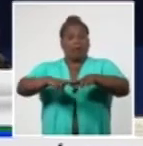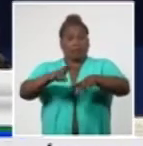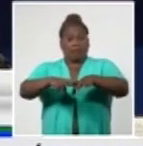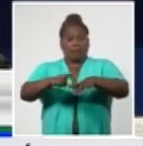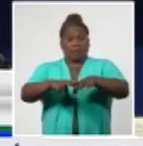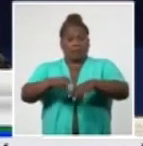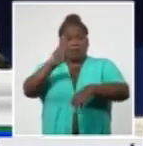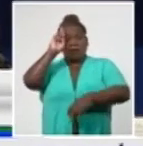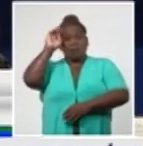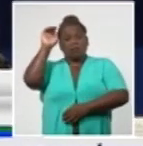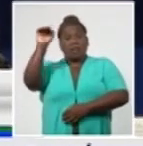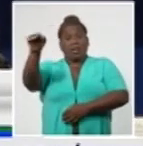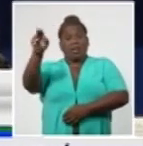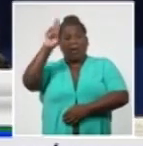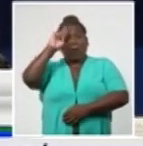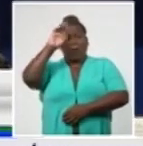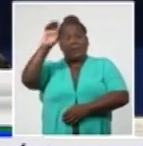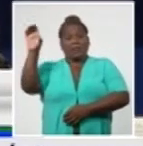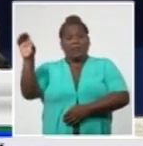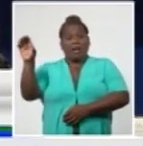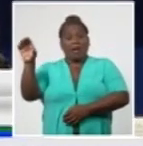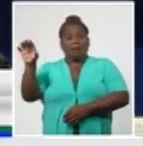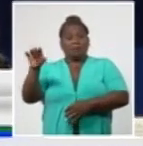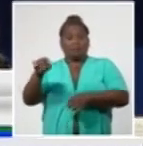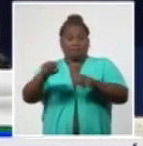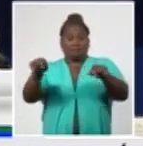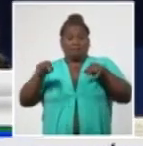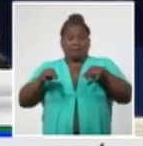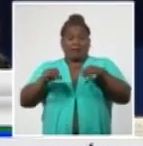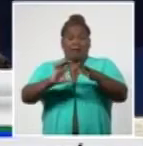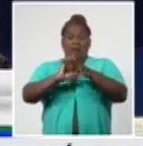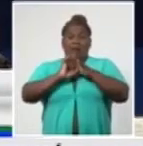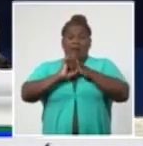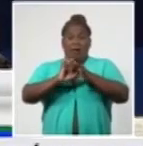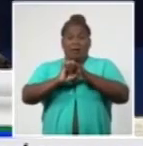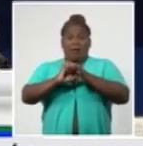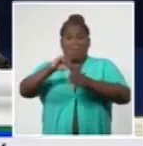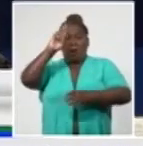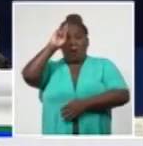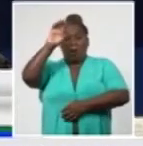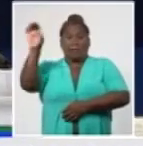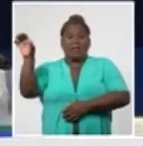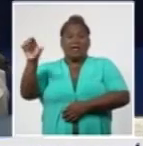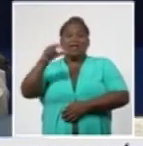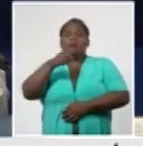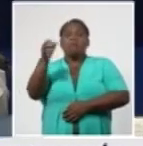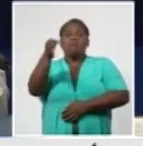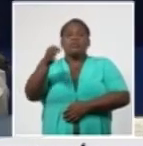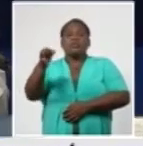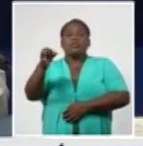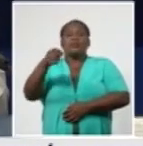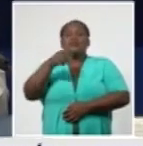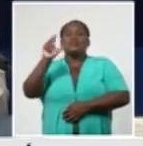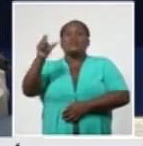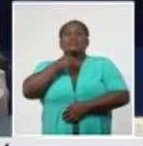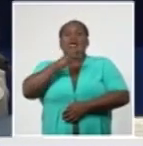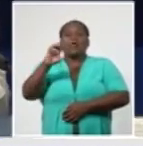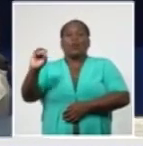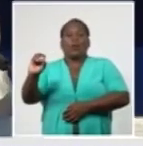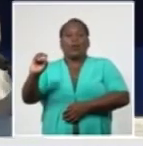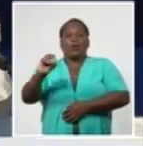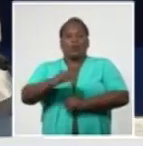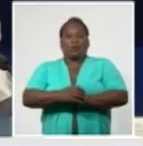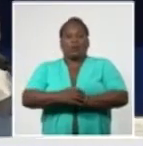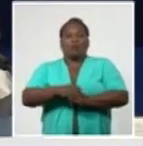in Havana at the Salvador Allende Hospital. She has already spent several days in the intensive